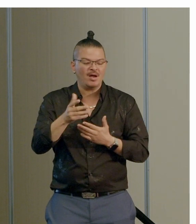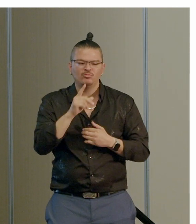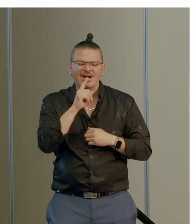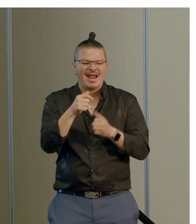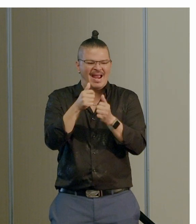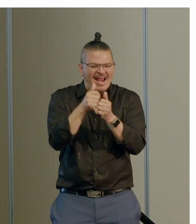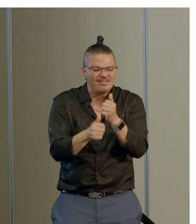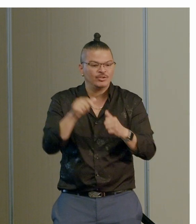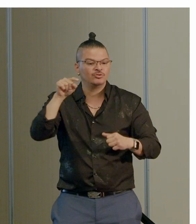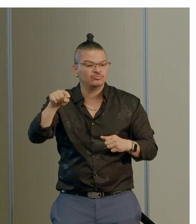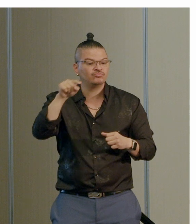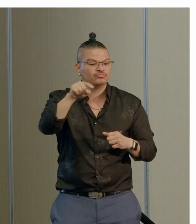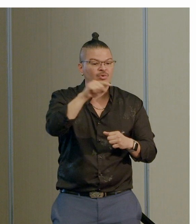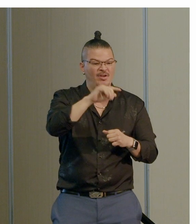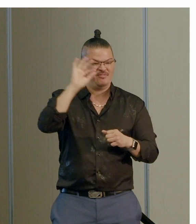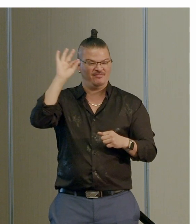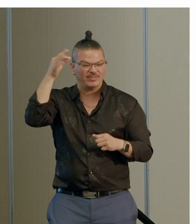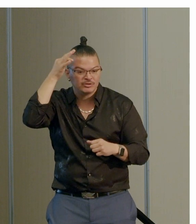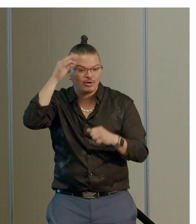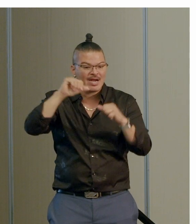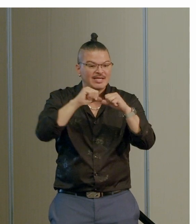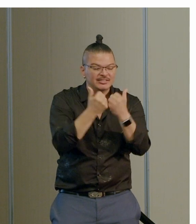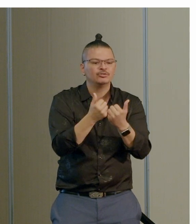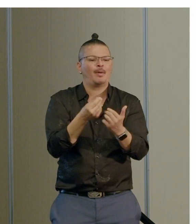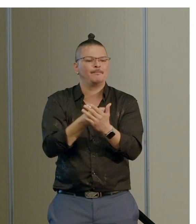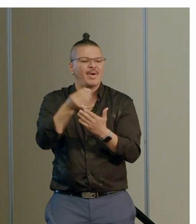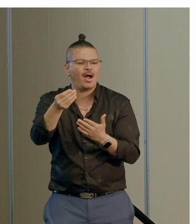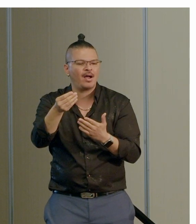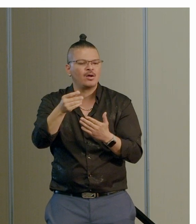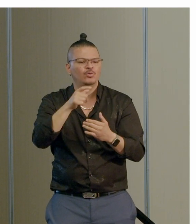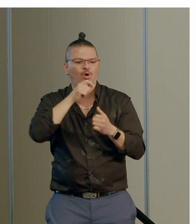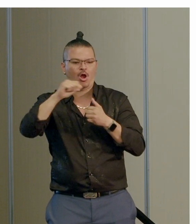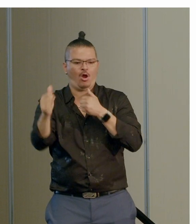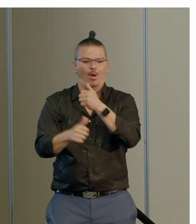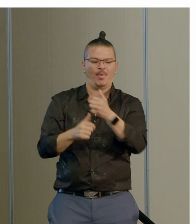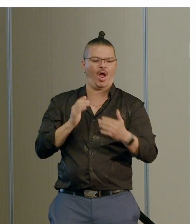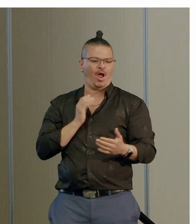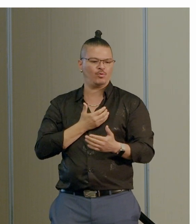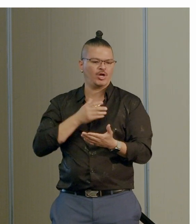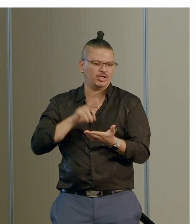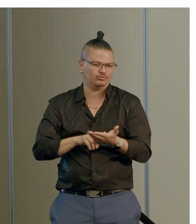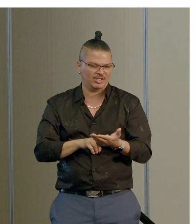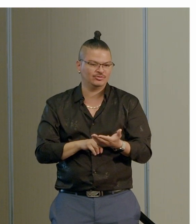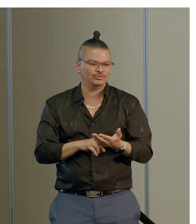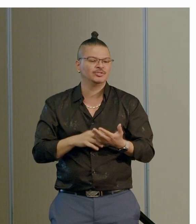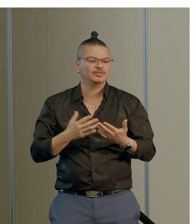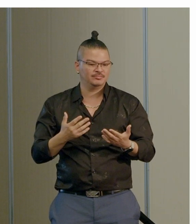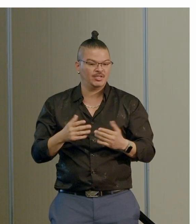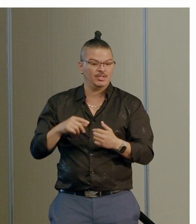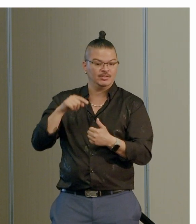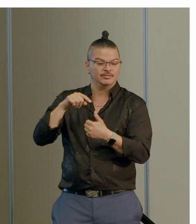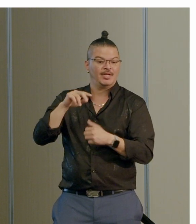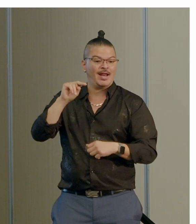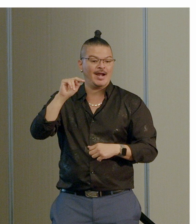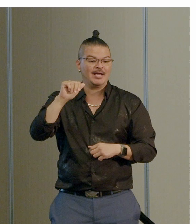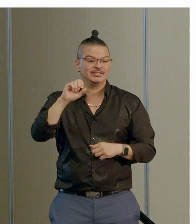agency buys off of one of the contract vehicles we have. We have one within NASA called NASA SOUP, Solutions for Enterprise-Wide